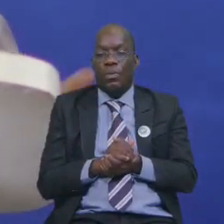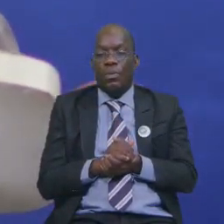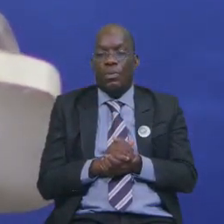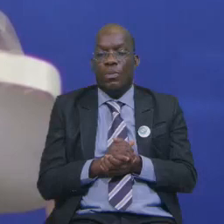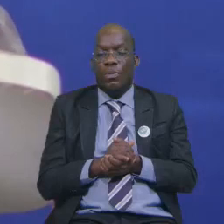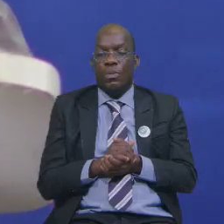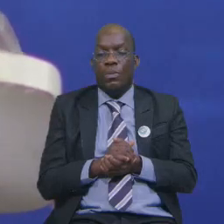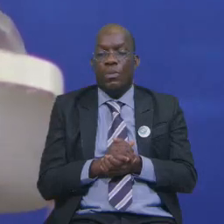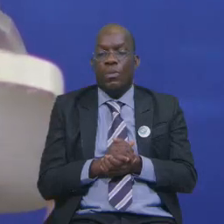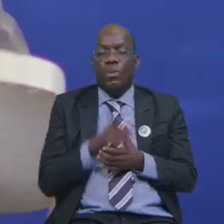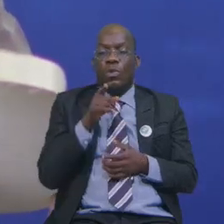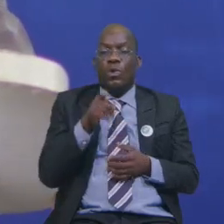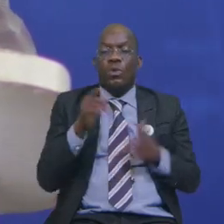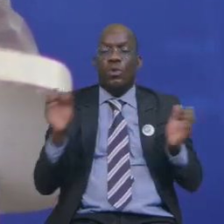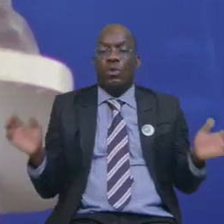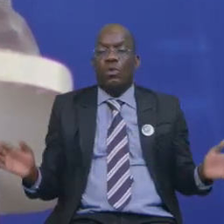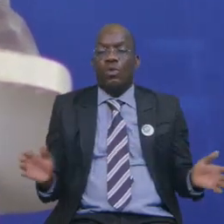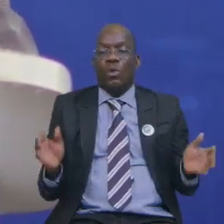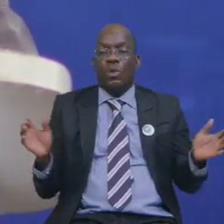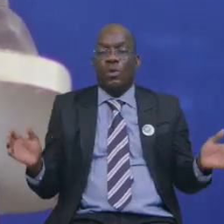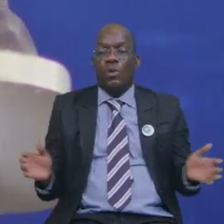And you motivate